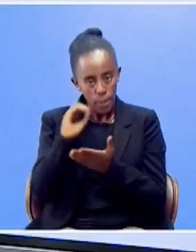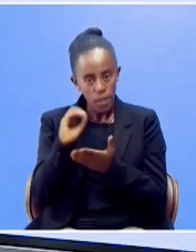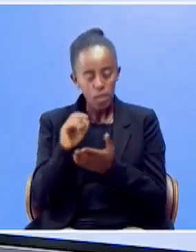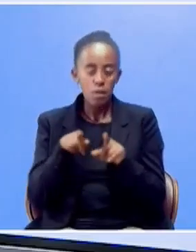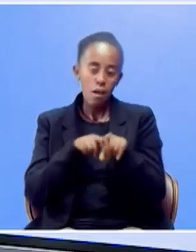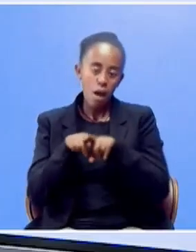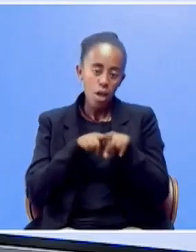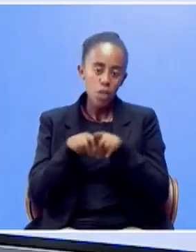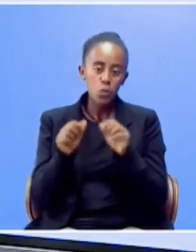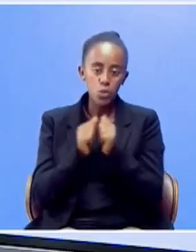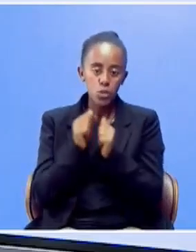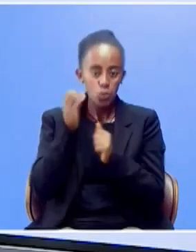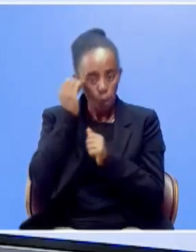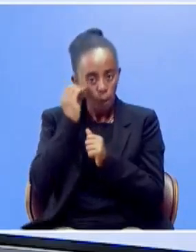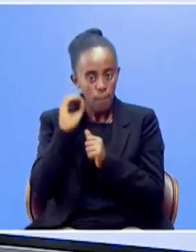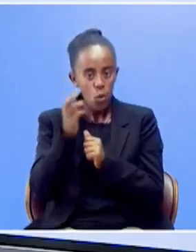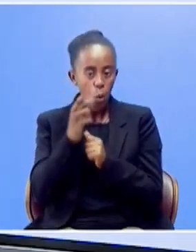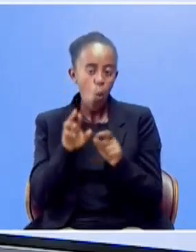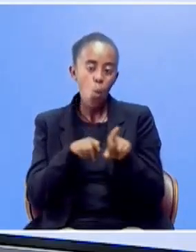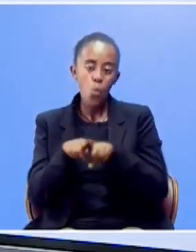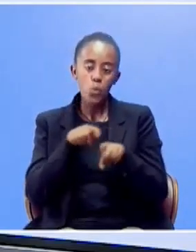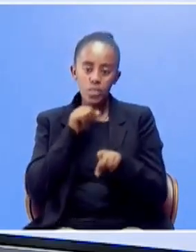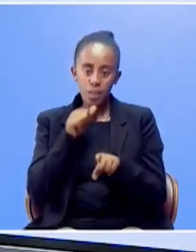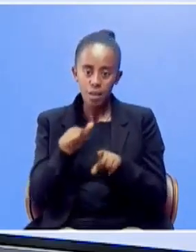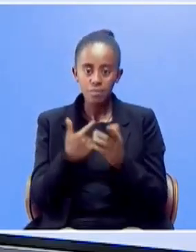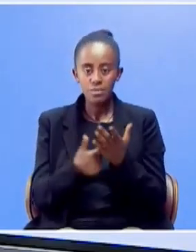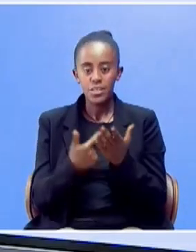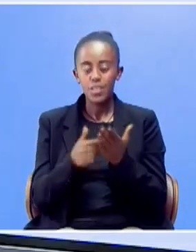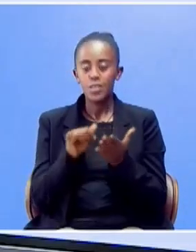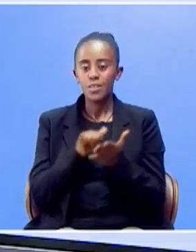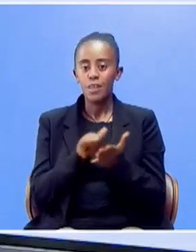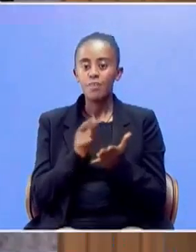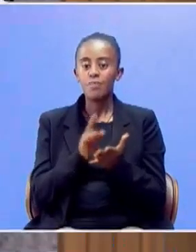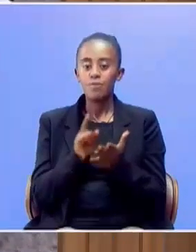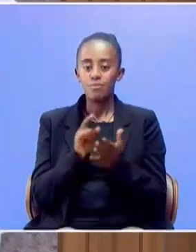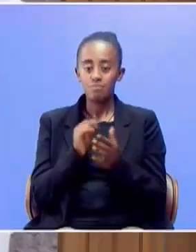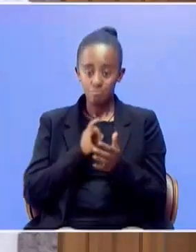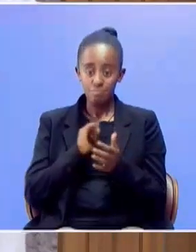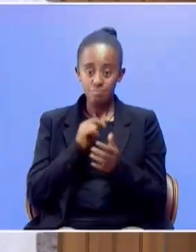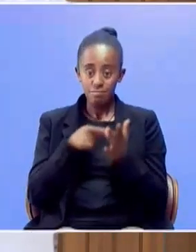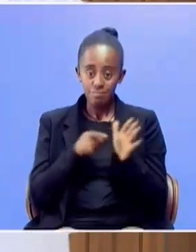an opinion, or disagree with an opinion. Am I clear?